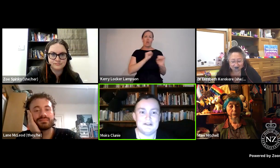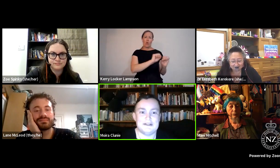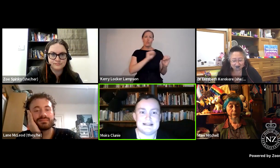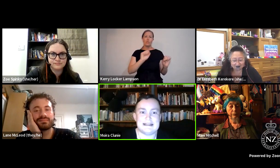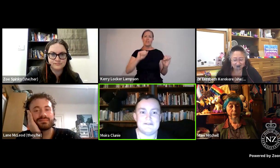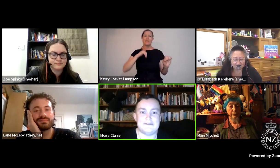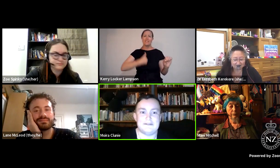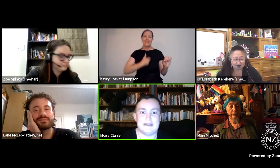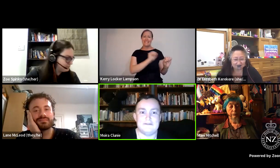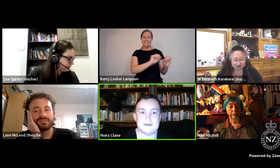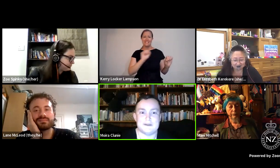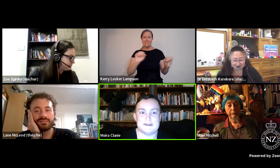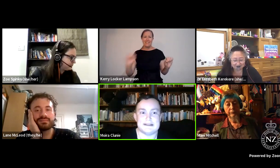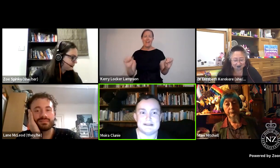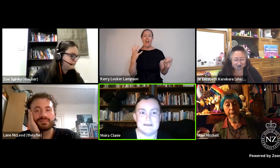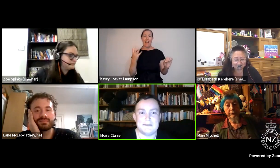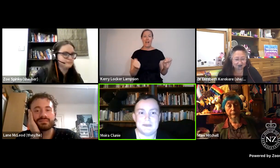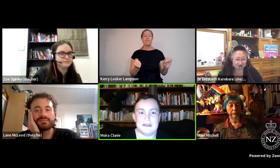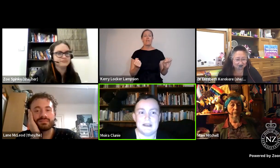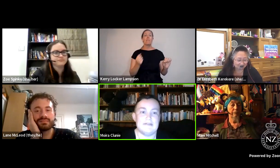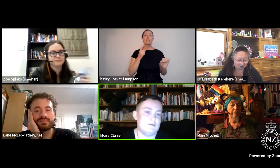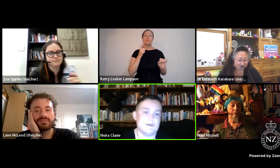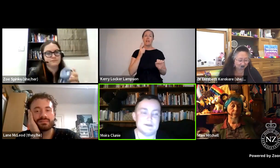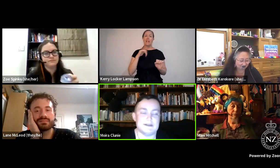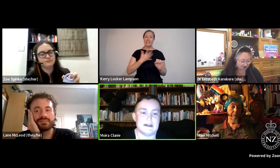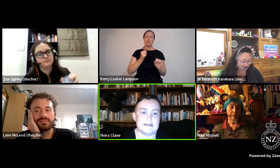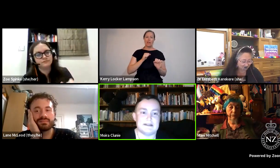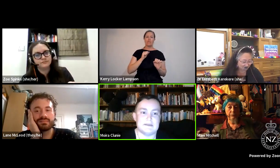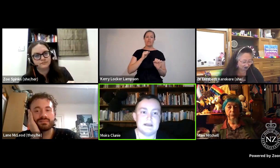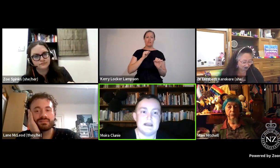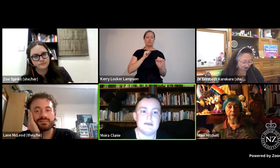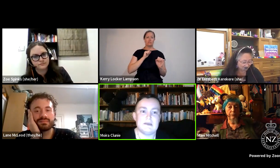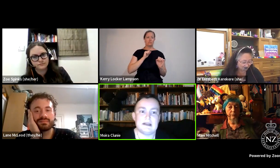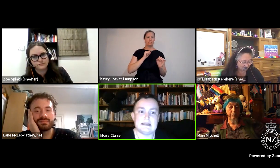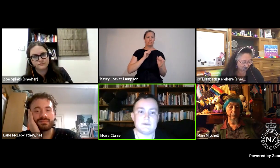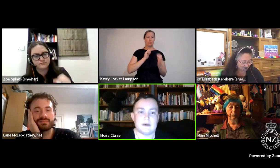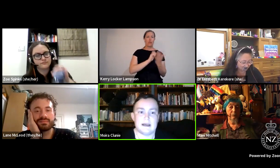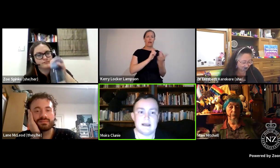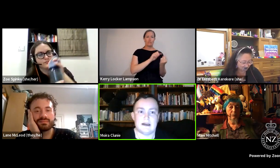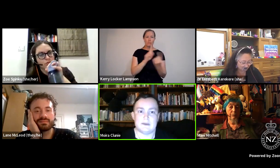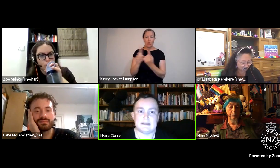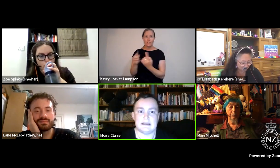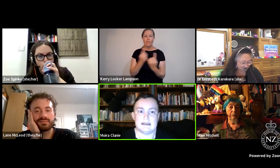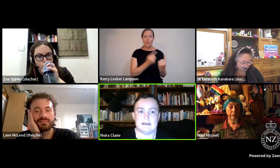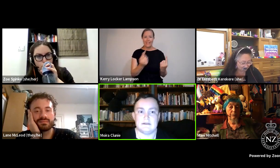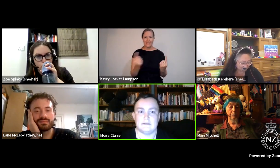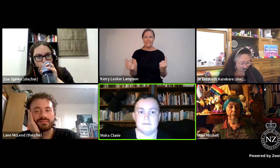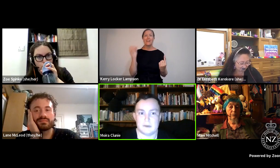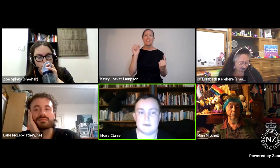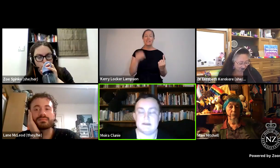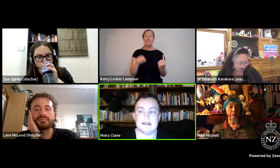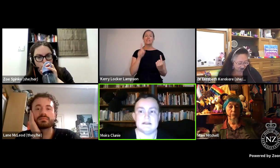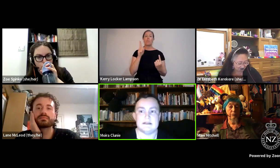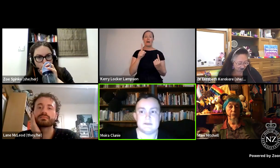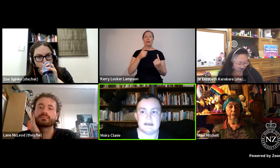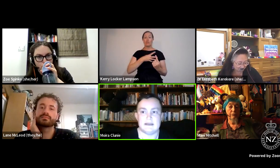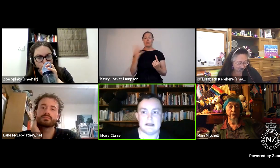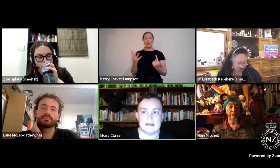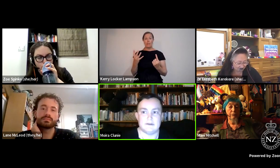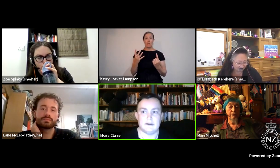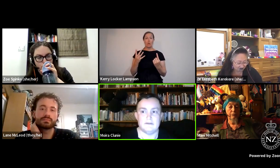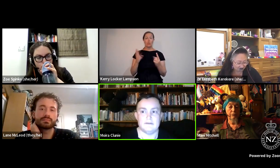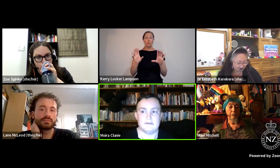and needs to have responses, have a responsive health system. But I guess why I would see rainbow populations